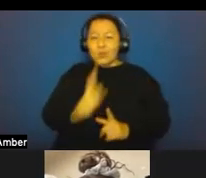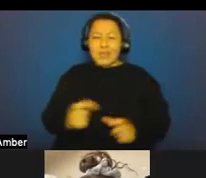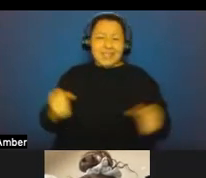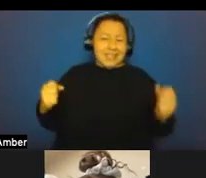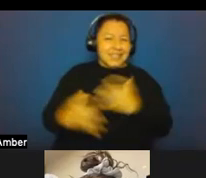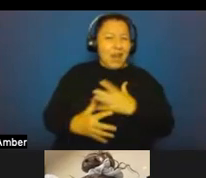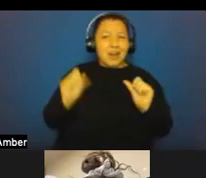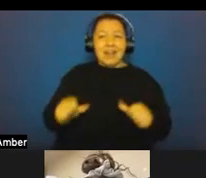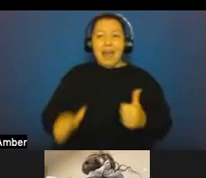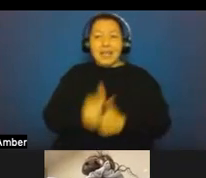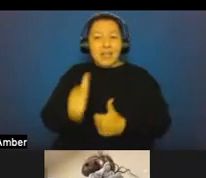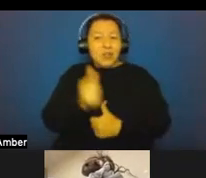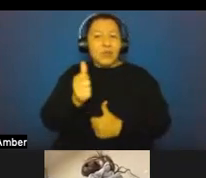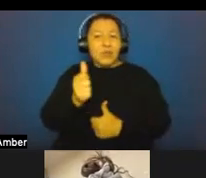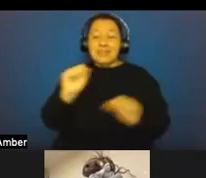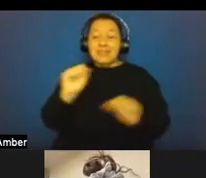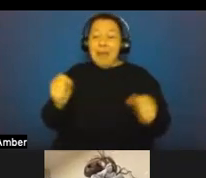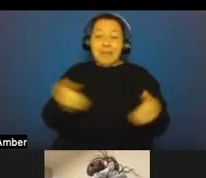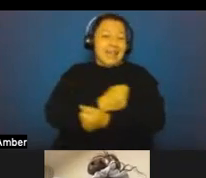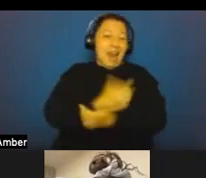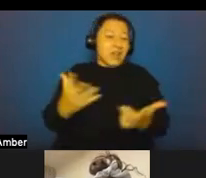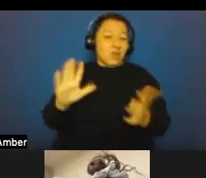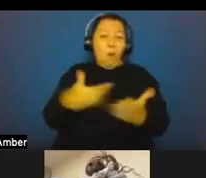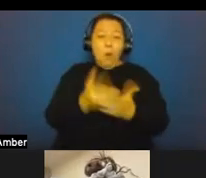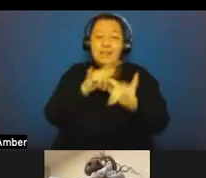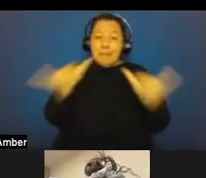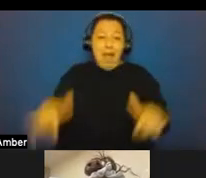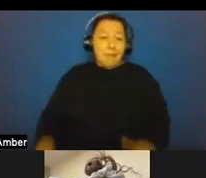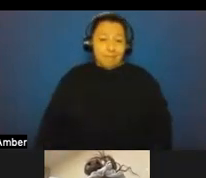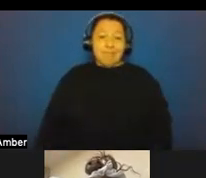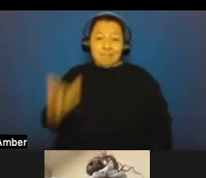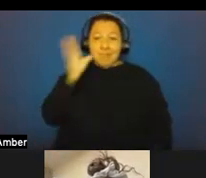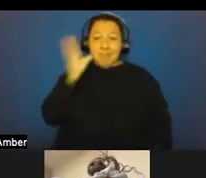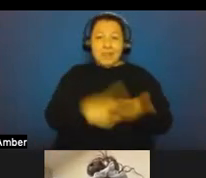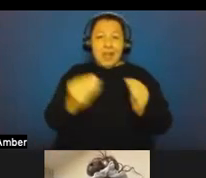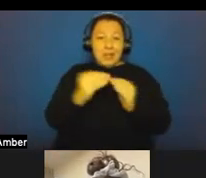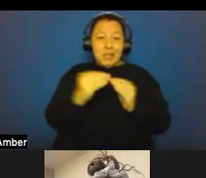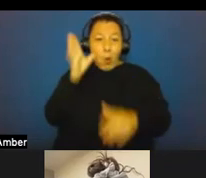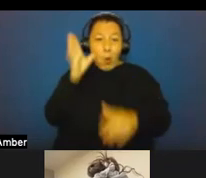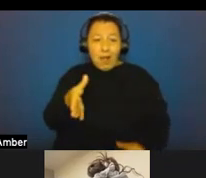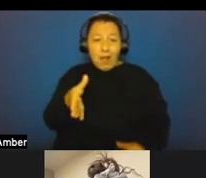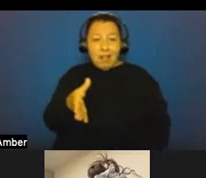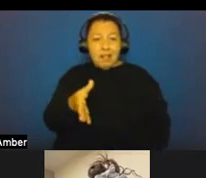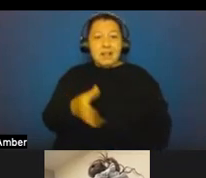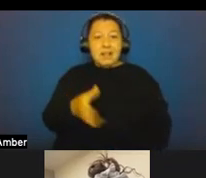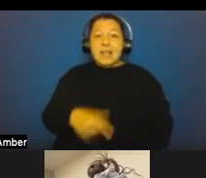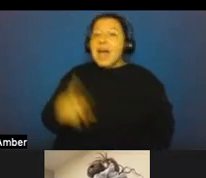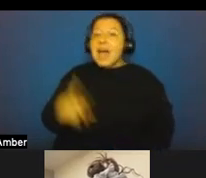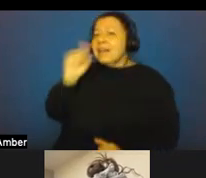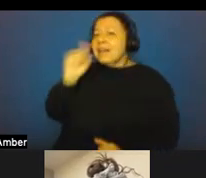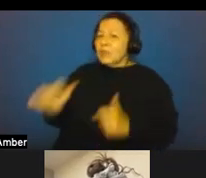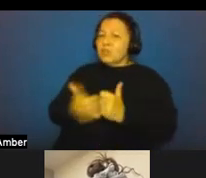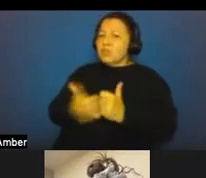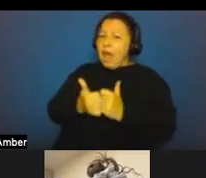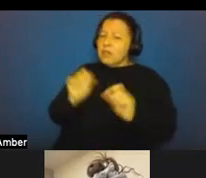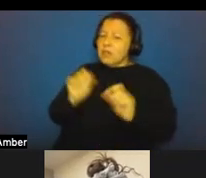at once. And we'll talk more about it too. Yeah, it's challenging. And you can always, like, if you're working with a family,